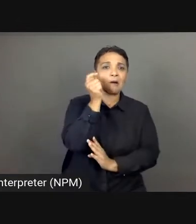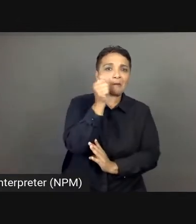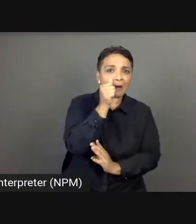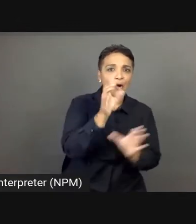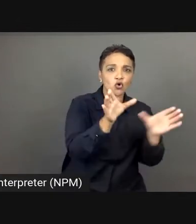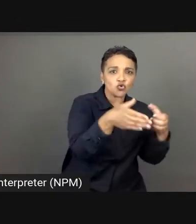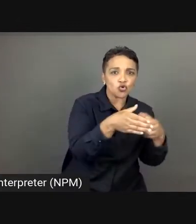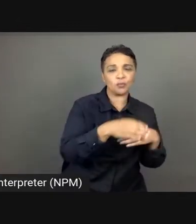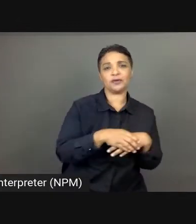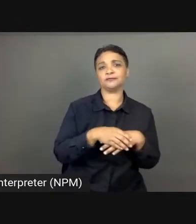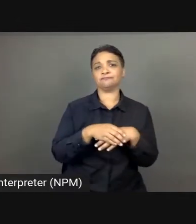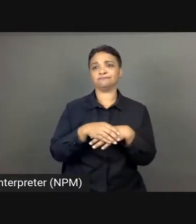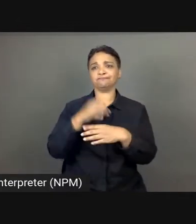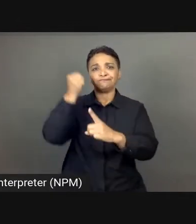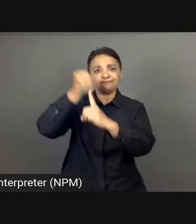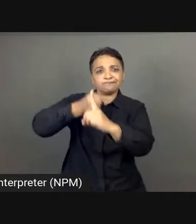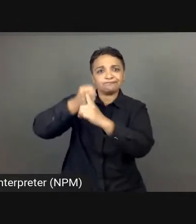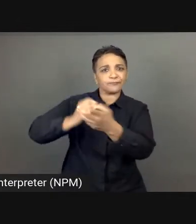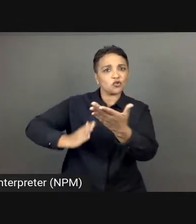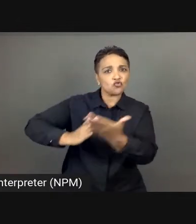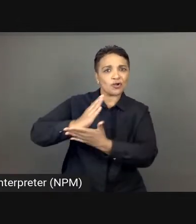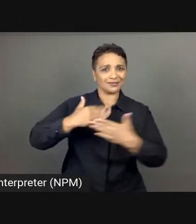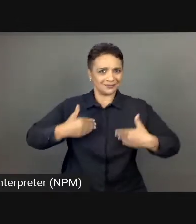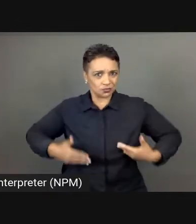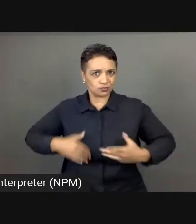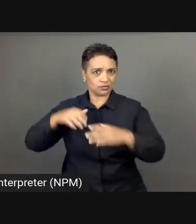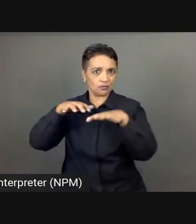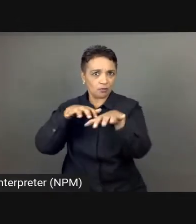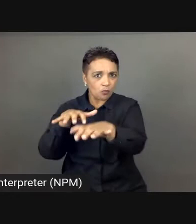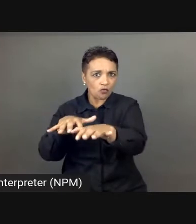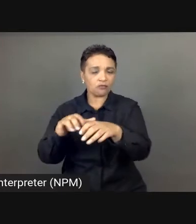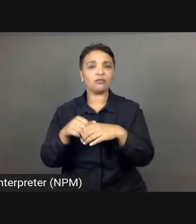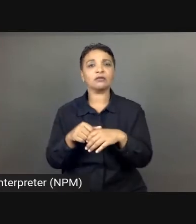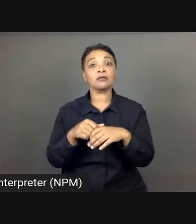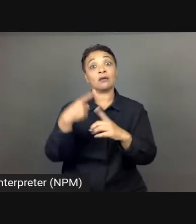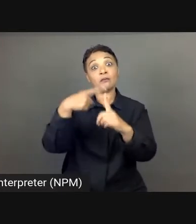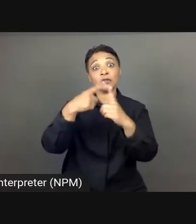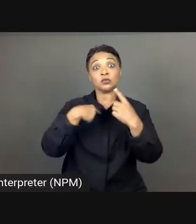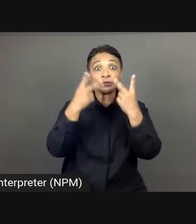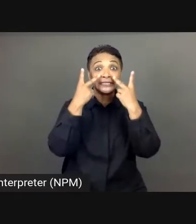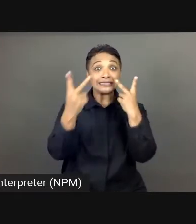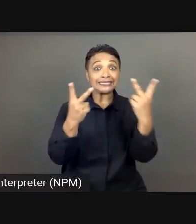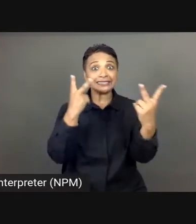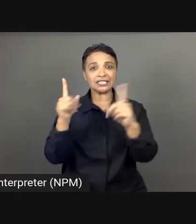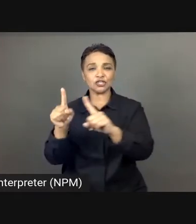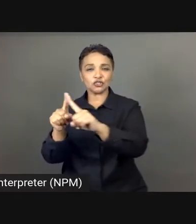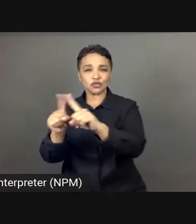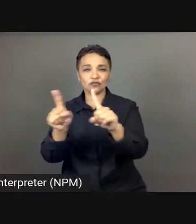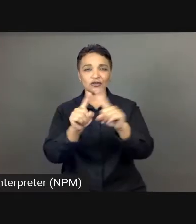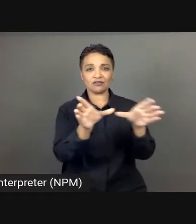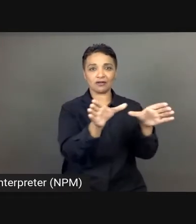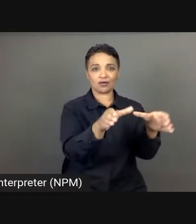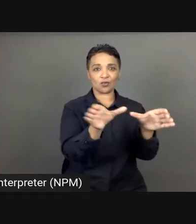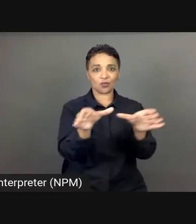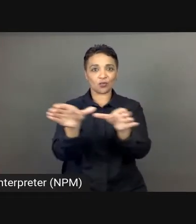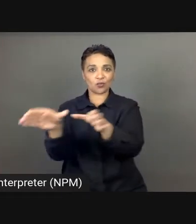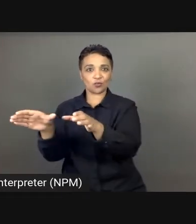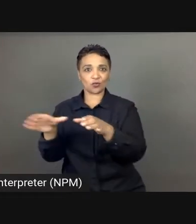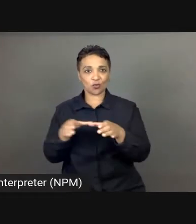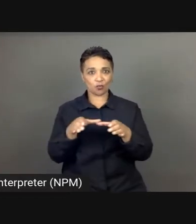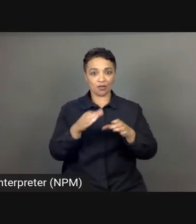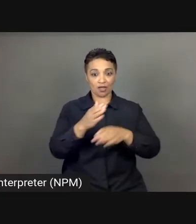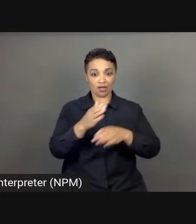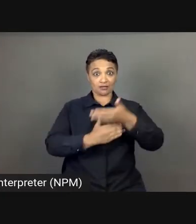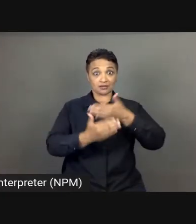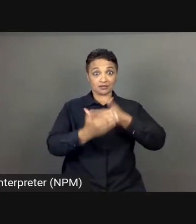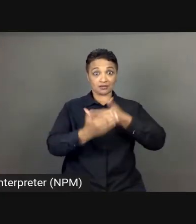rights movement, and then we see a birthing of different association of persons with disability